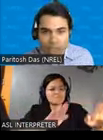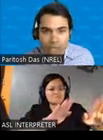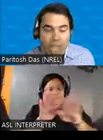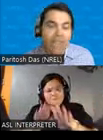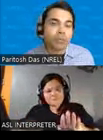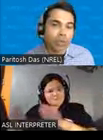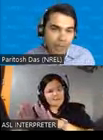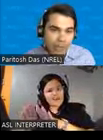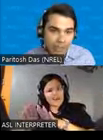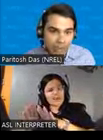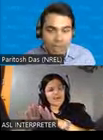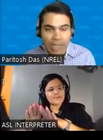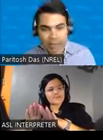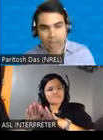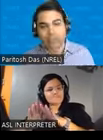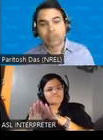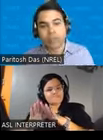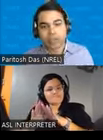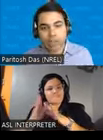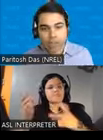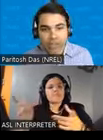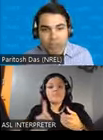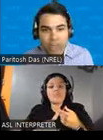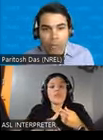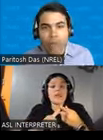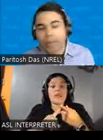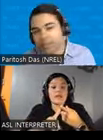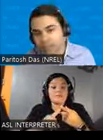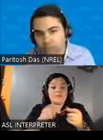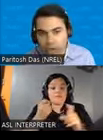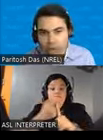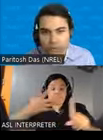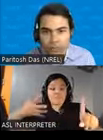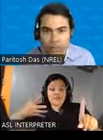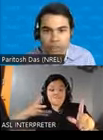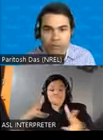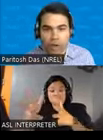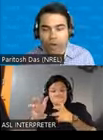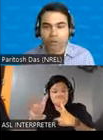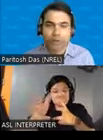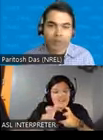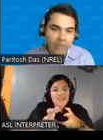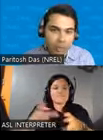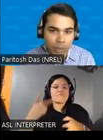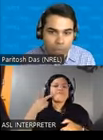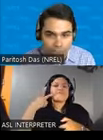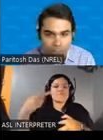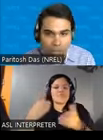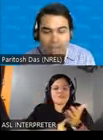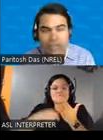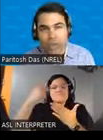well at the municipality level at this particular time. We based this off data for fiscal year